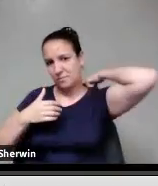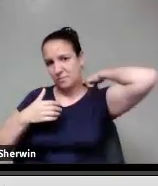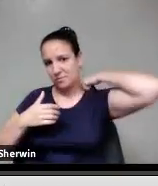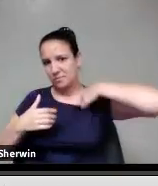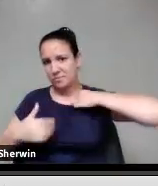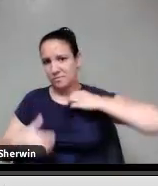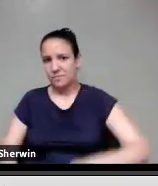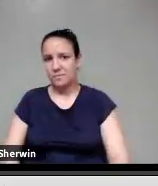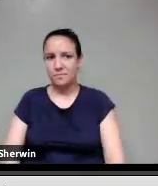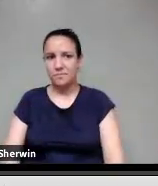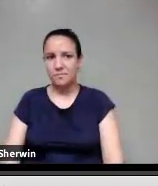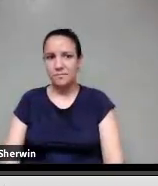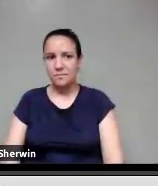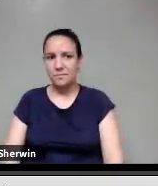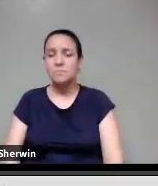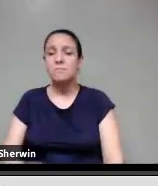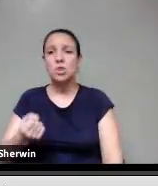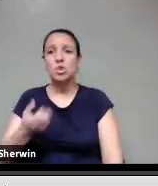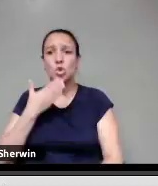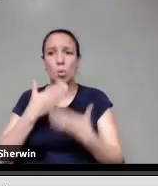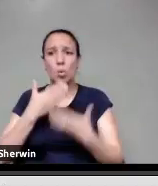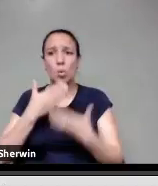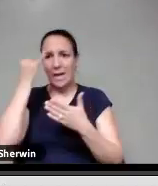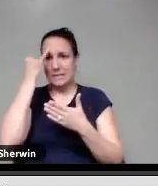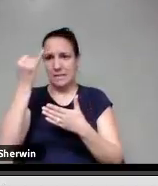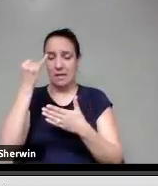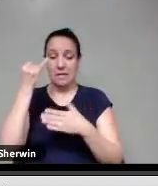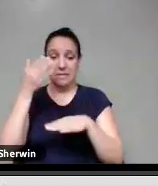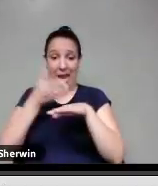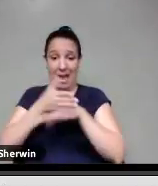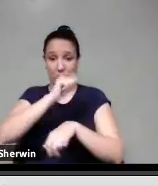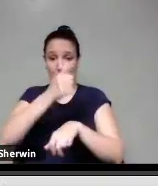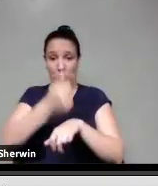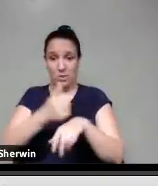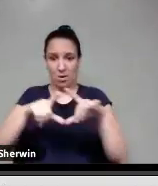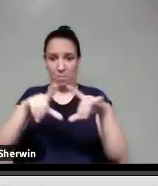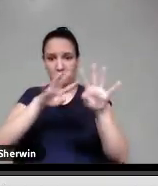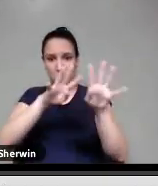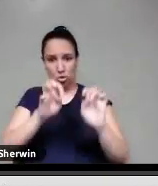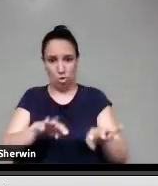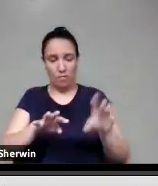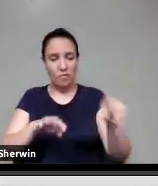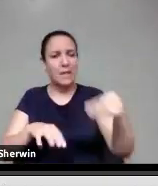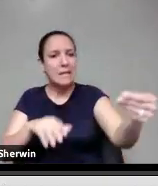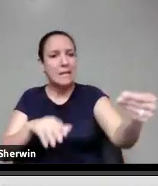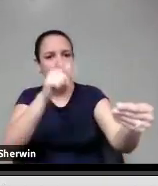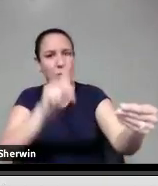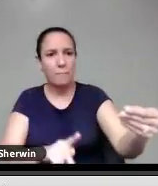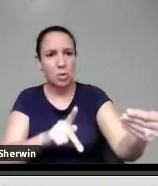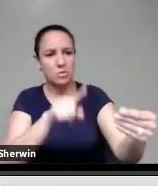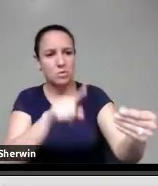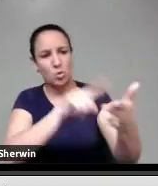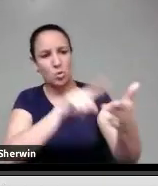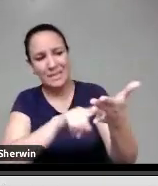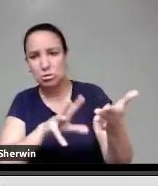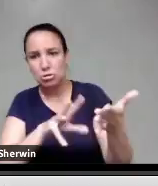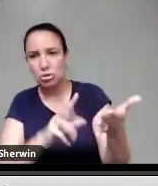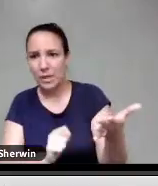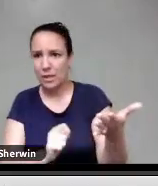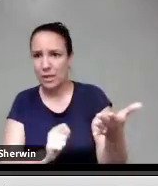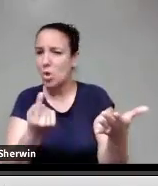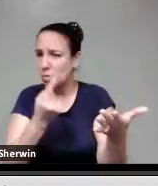about the library, uses the library occasionally, but isn't one of your frequent loyal people because they would understand everything that's being said.